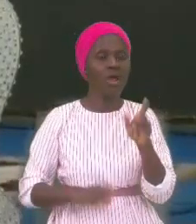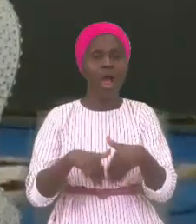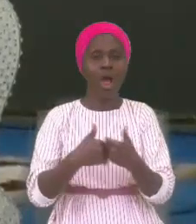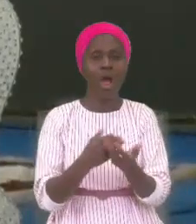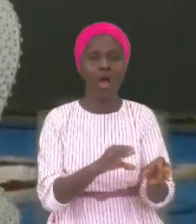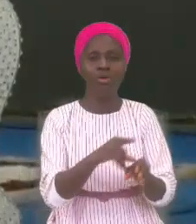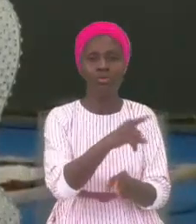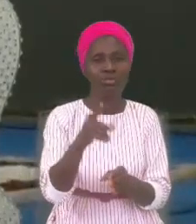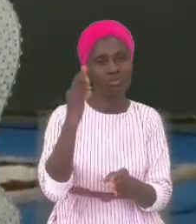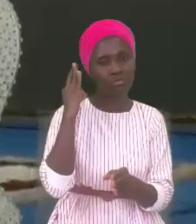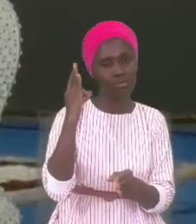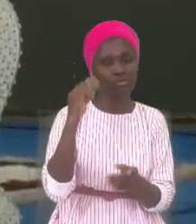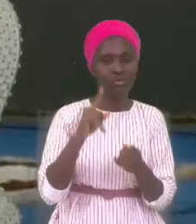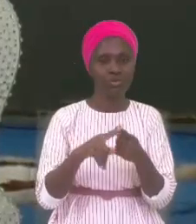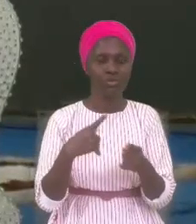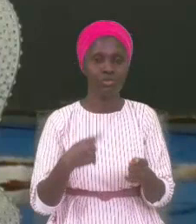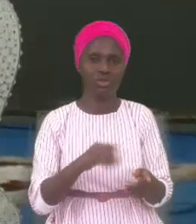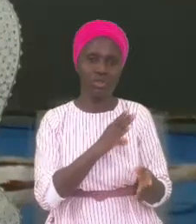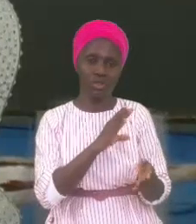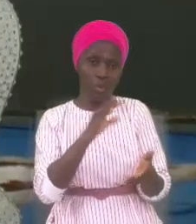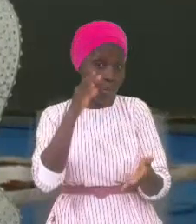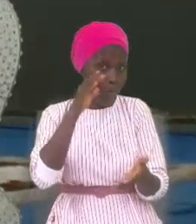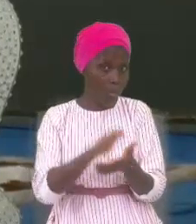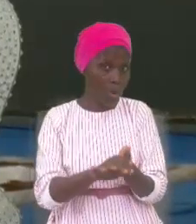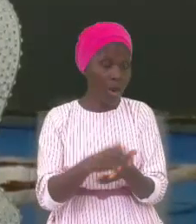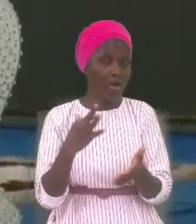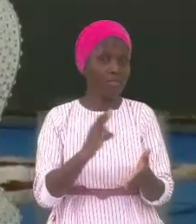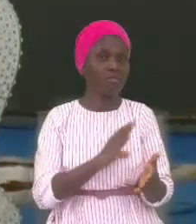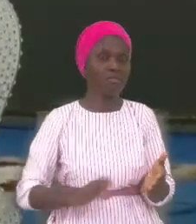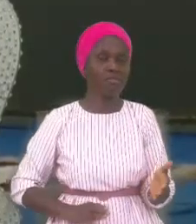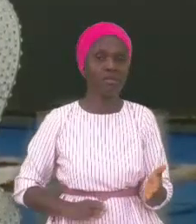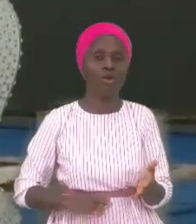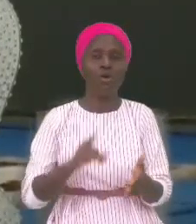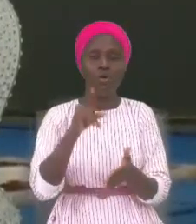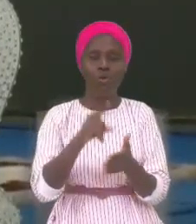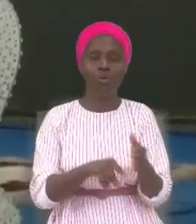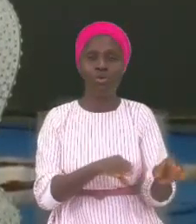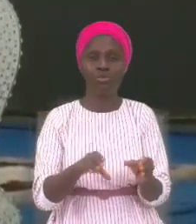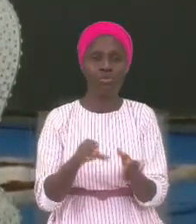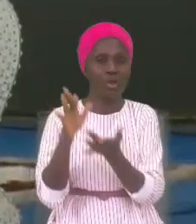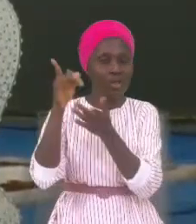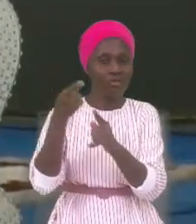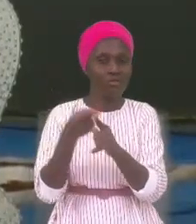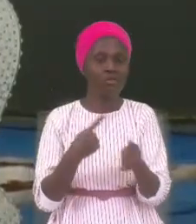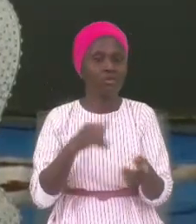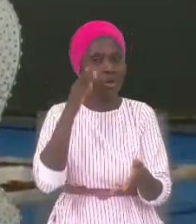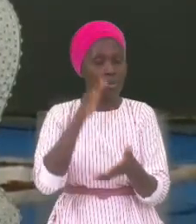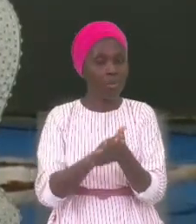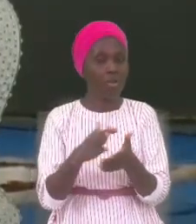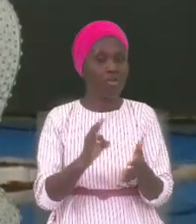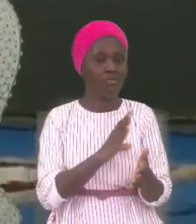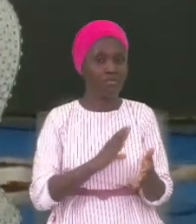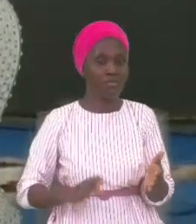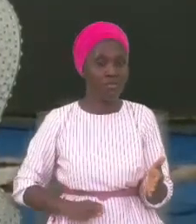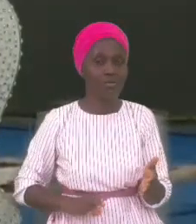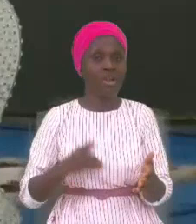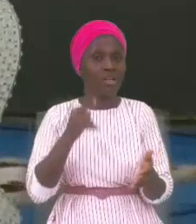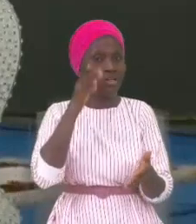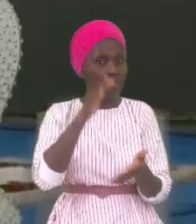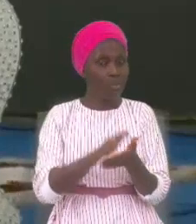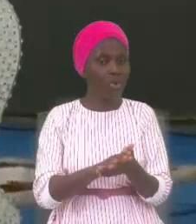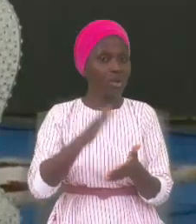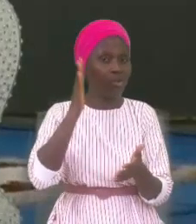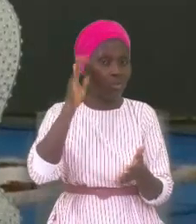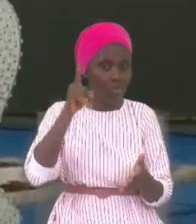Christ? What do you expect of the bride of Christ? The bride of Christ should be so fair that God and